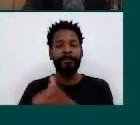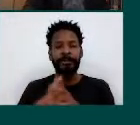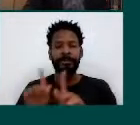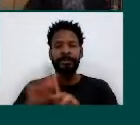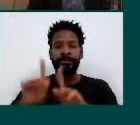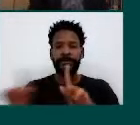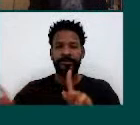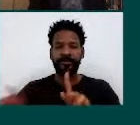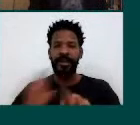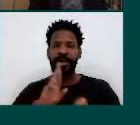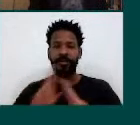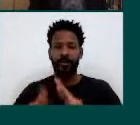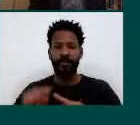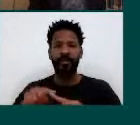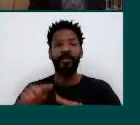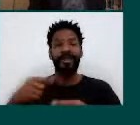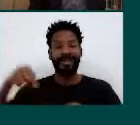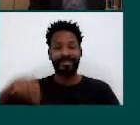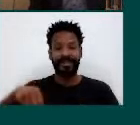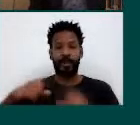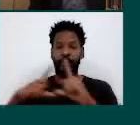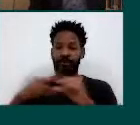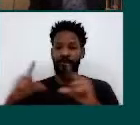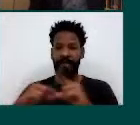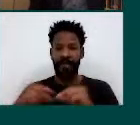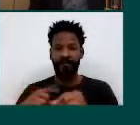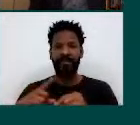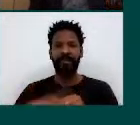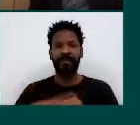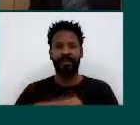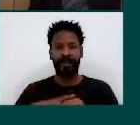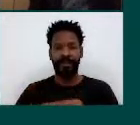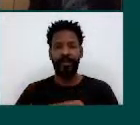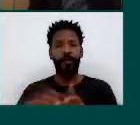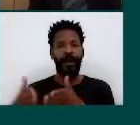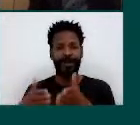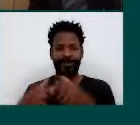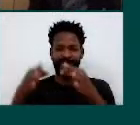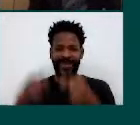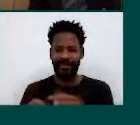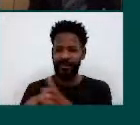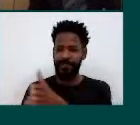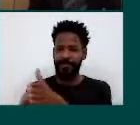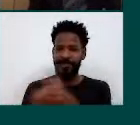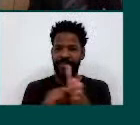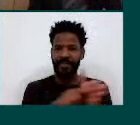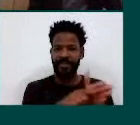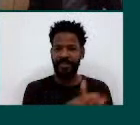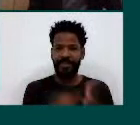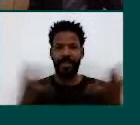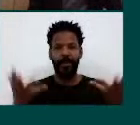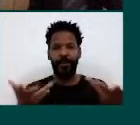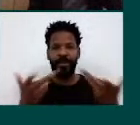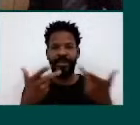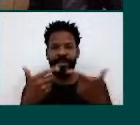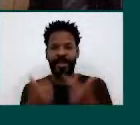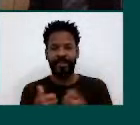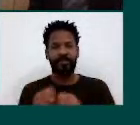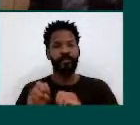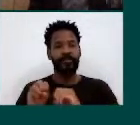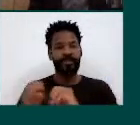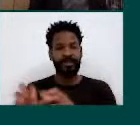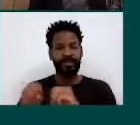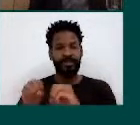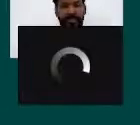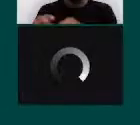programs that show that UFJF is in the right path in the area of research and quality